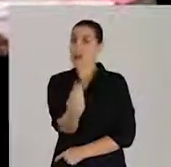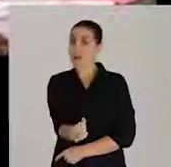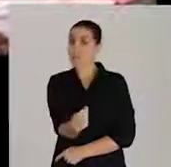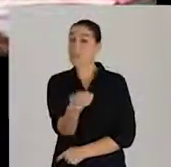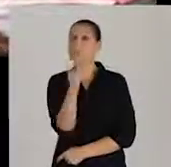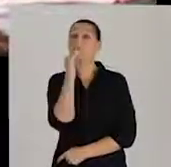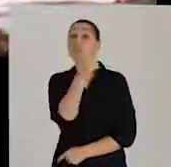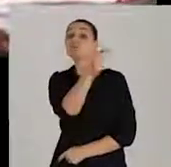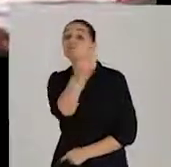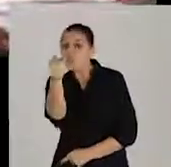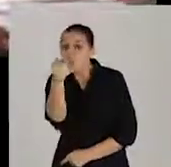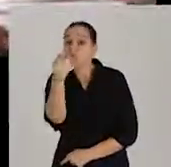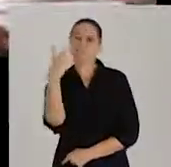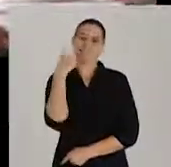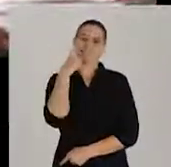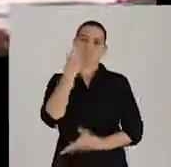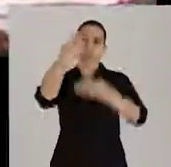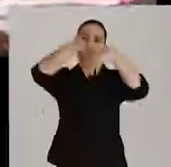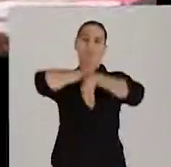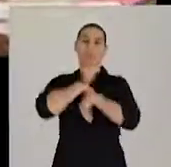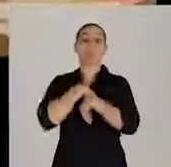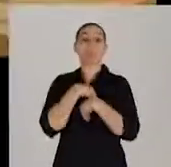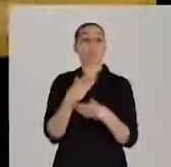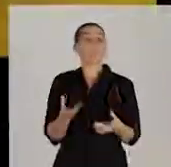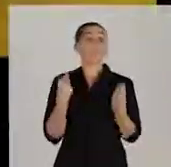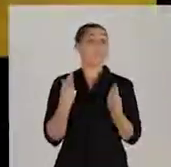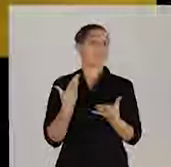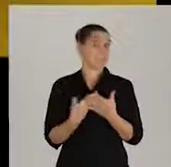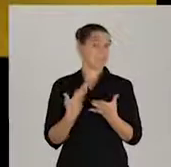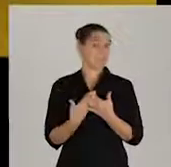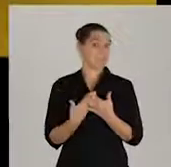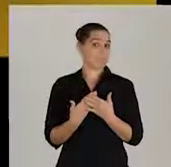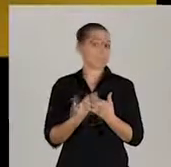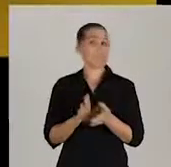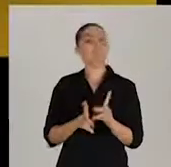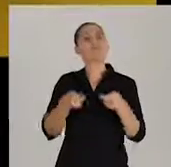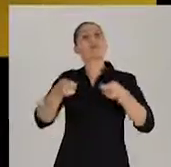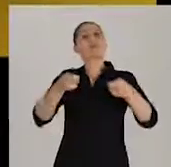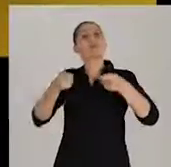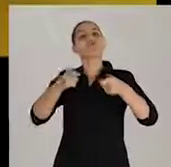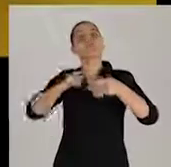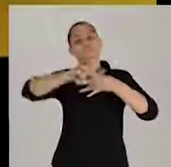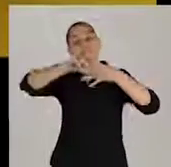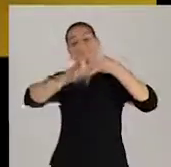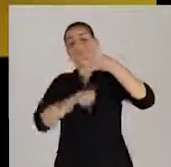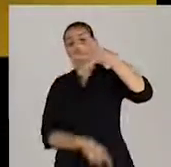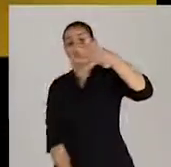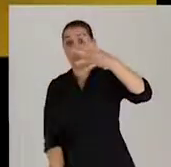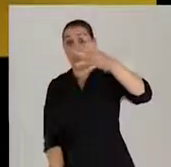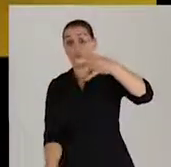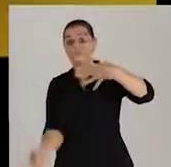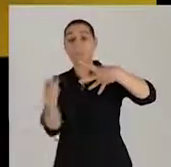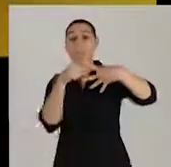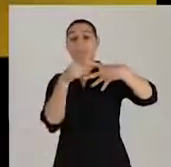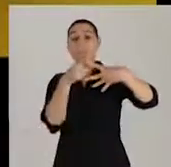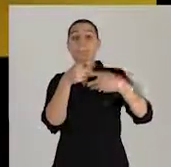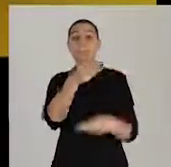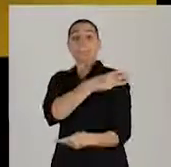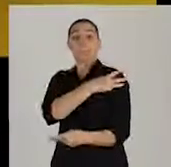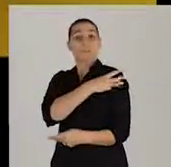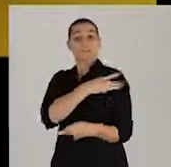too. To control TB, there are 4 types of infection control measures: managerial control